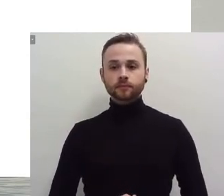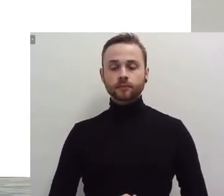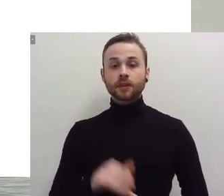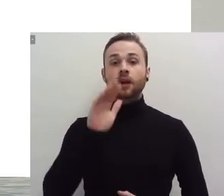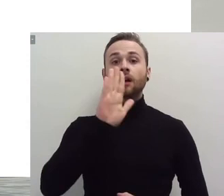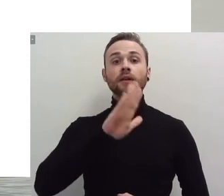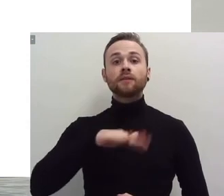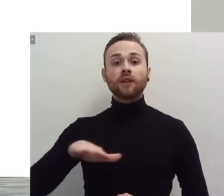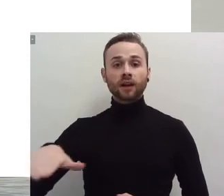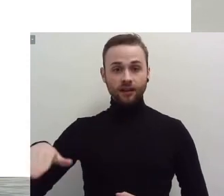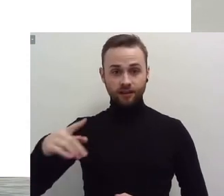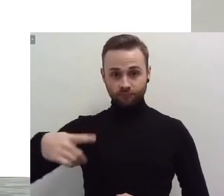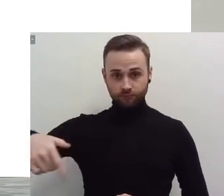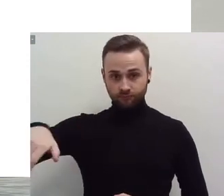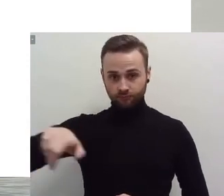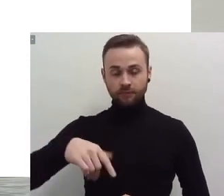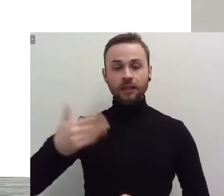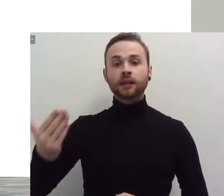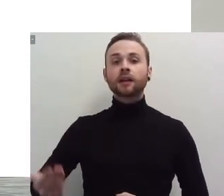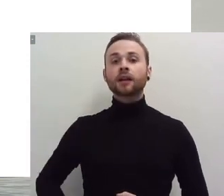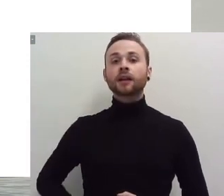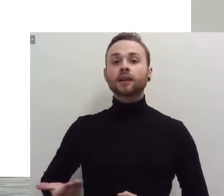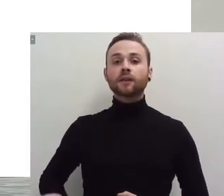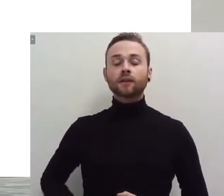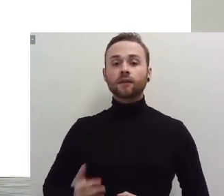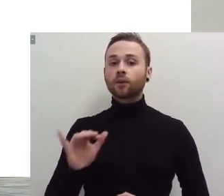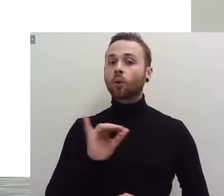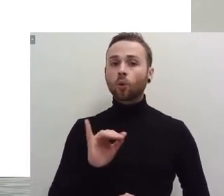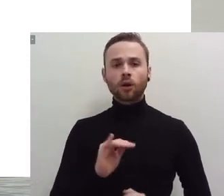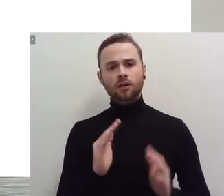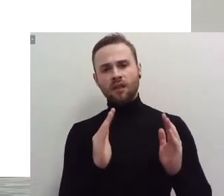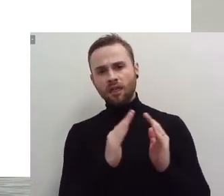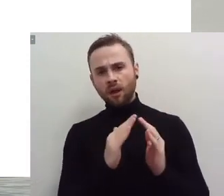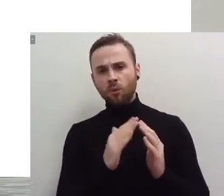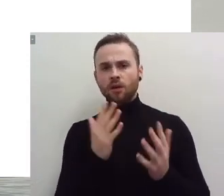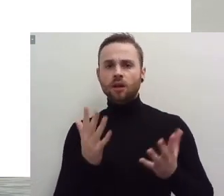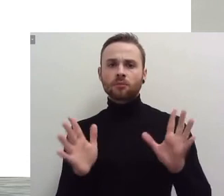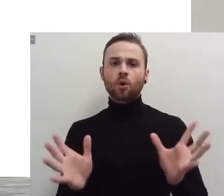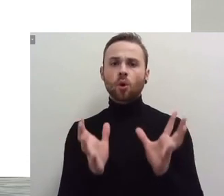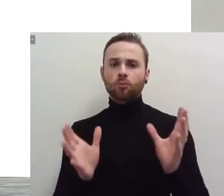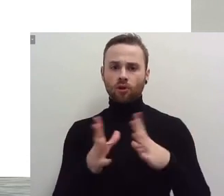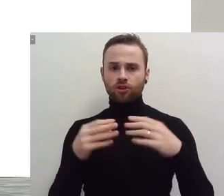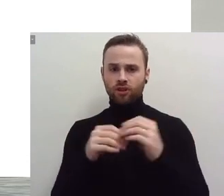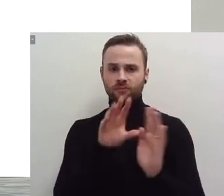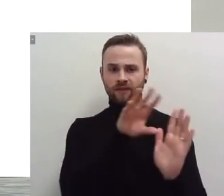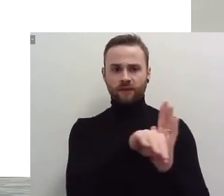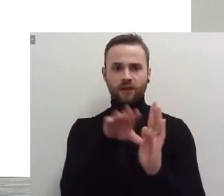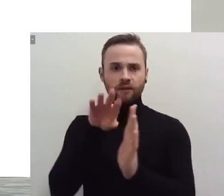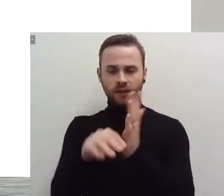homes, if they would get more, way more information of the technical parts or the logistic,